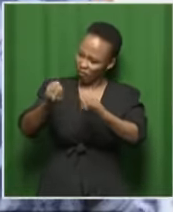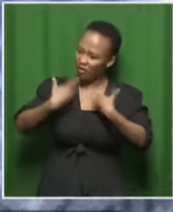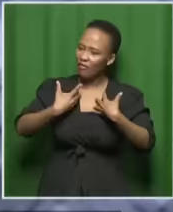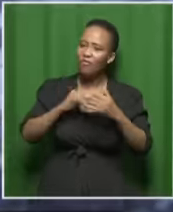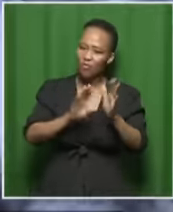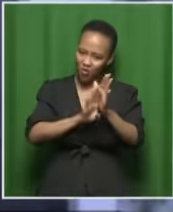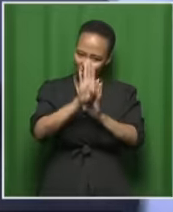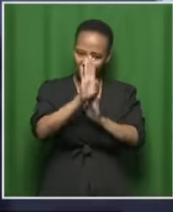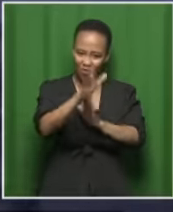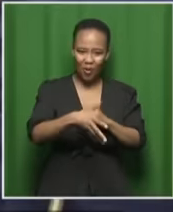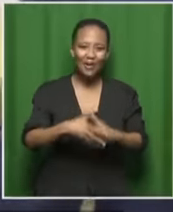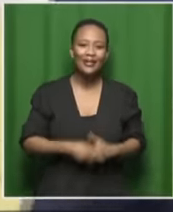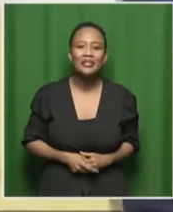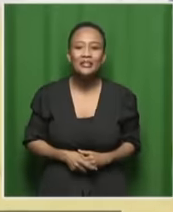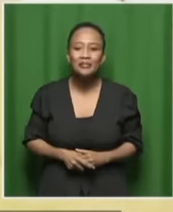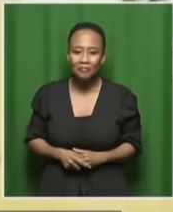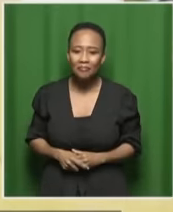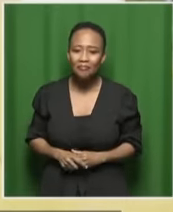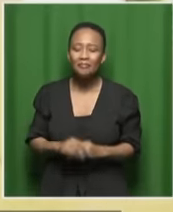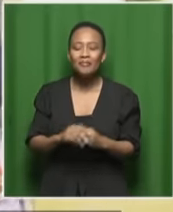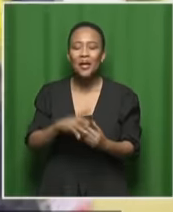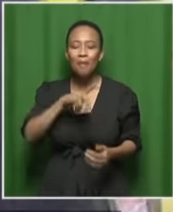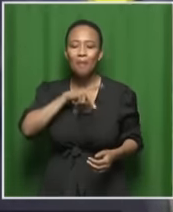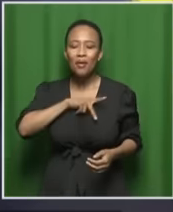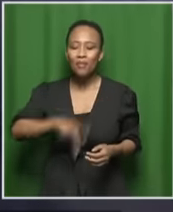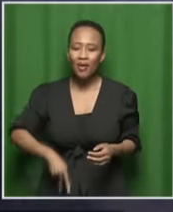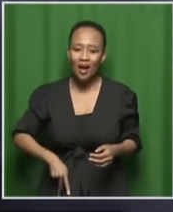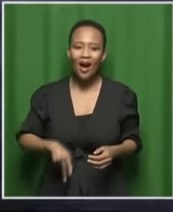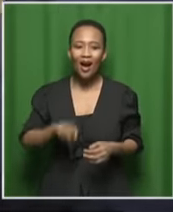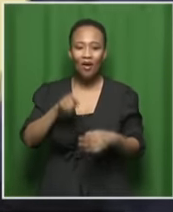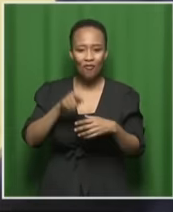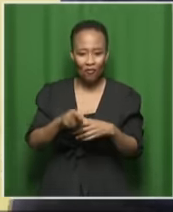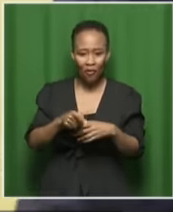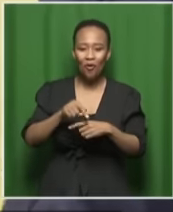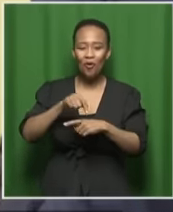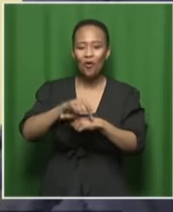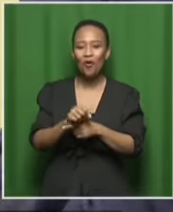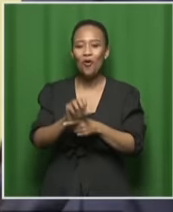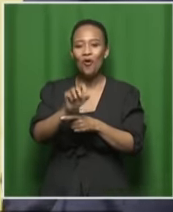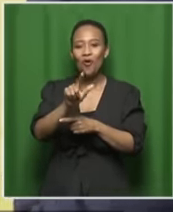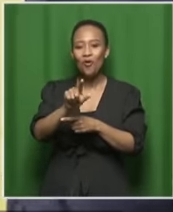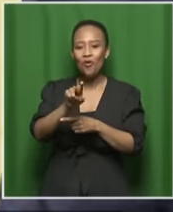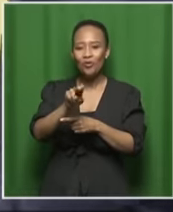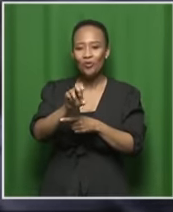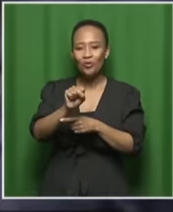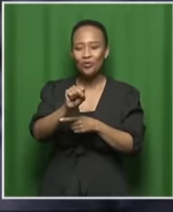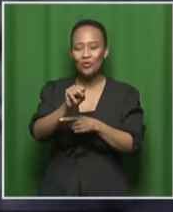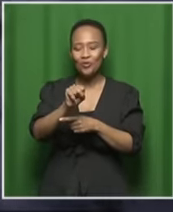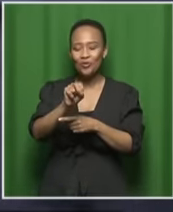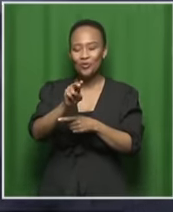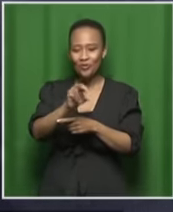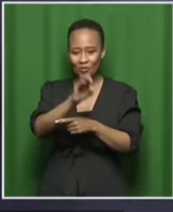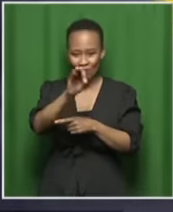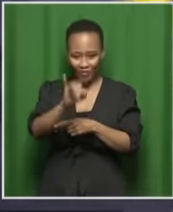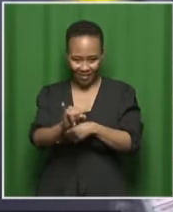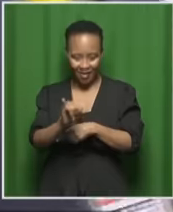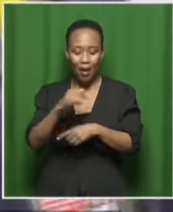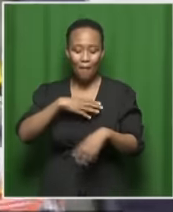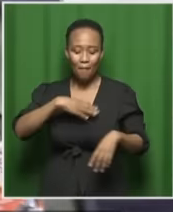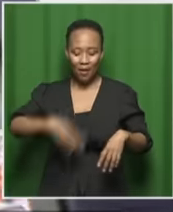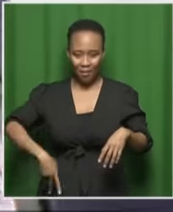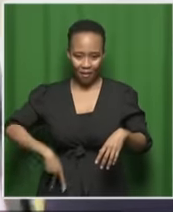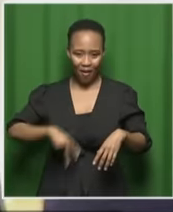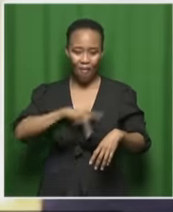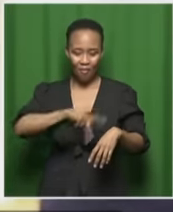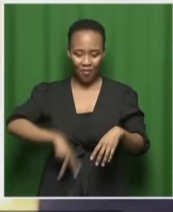Mr. Panyaza Lesufi. That is the premier of the province of Gauteng. Panyaza Lesufi essentially speaking of how they are trying to improve the lives of the people